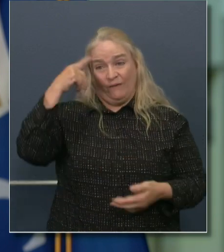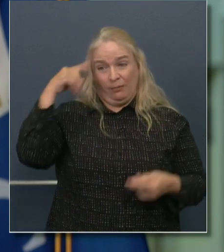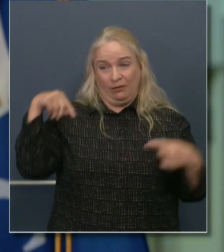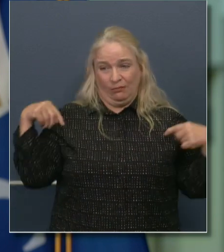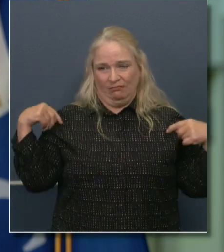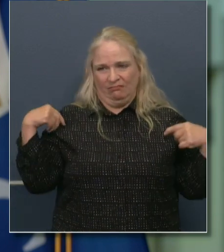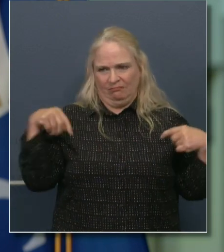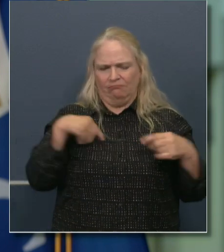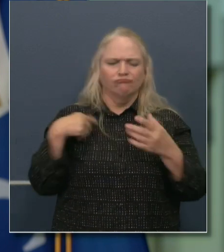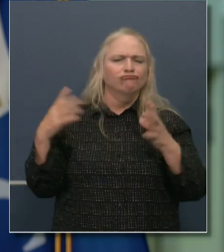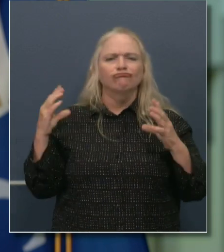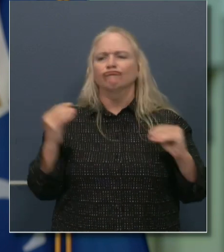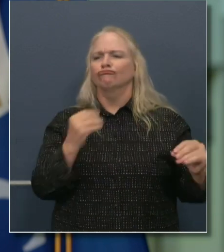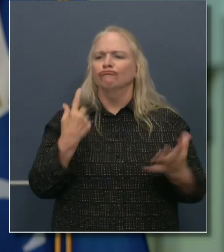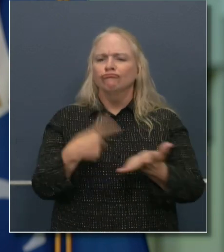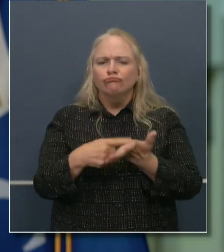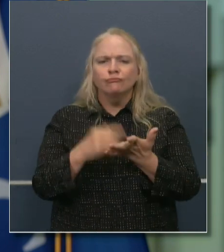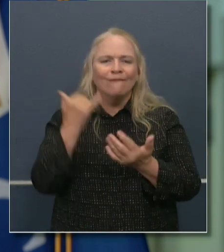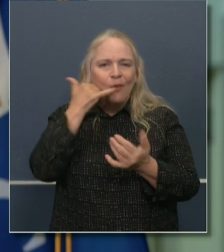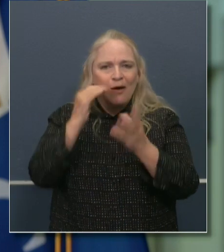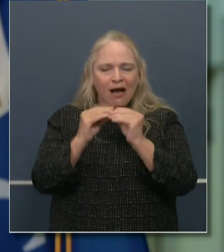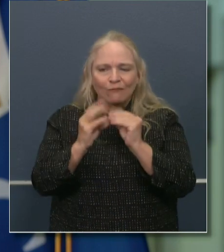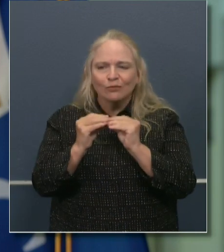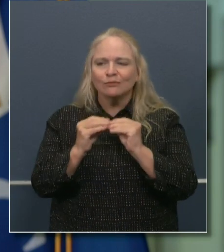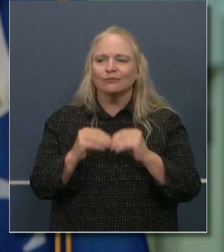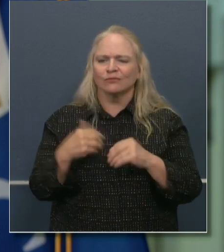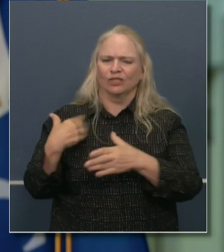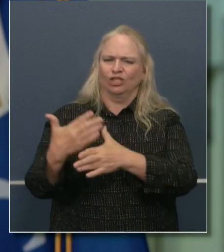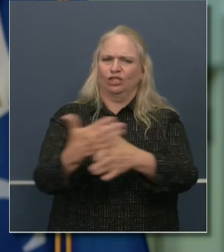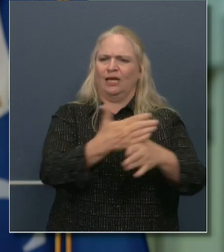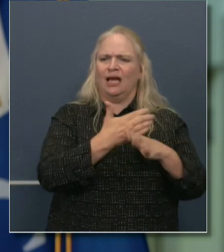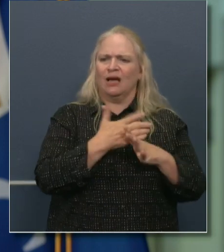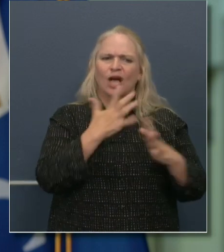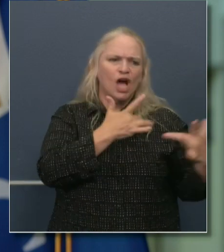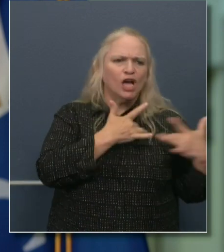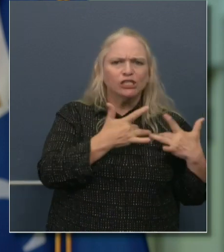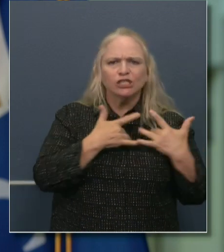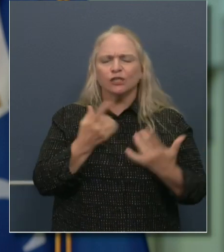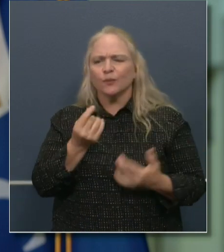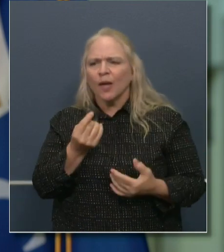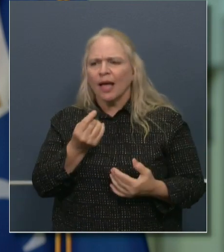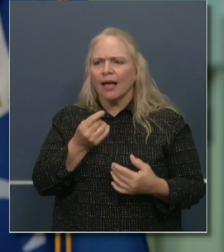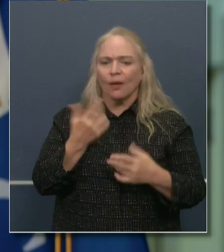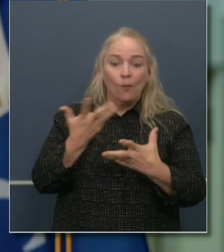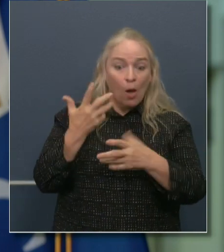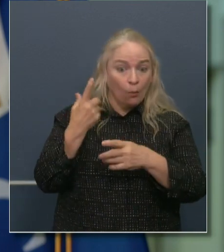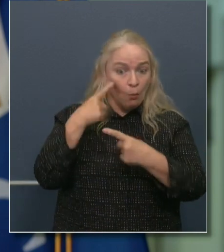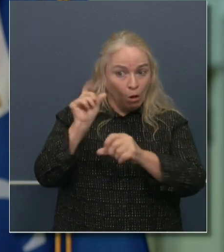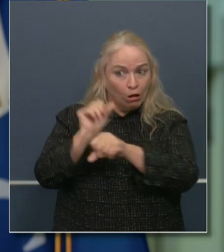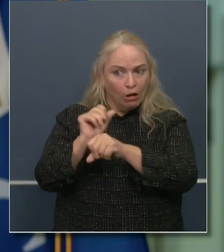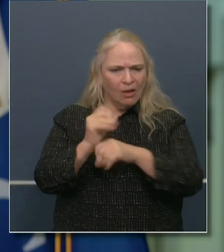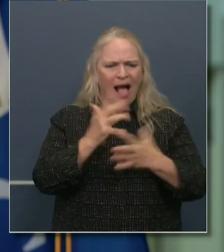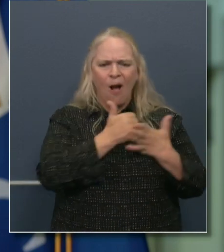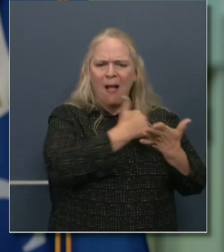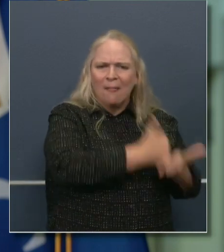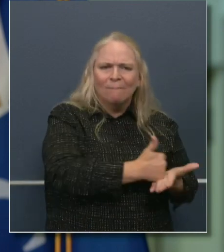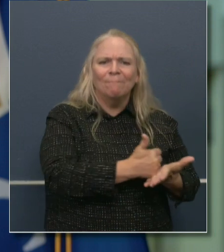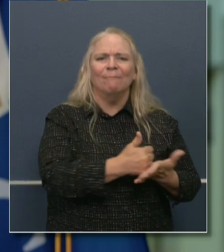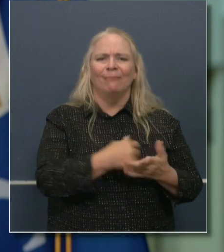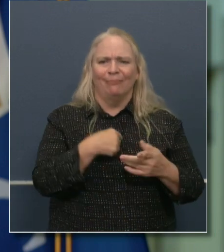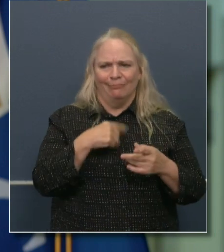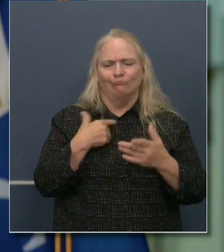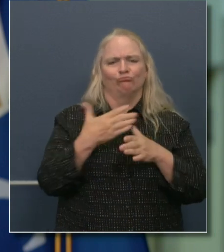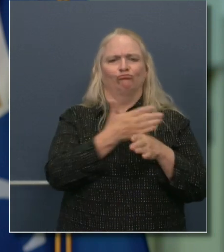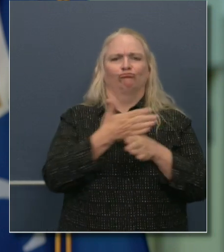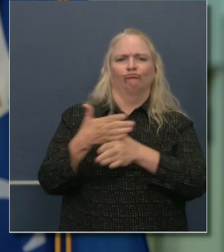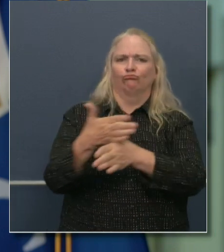updating on some of their efforts and their concerns. It's also an opportunity to hear not only from a number of other